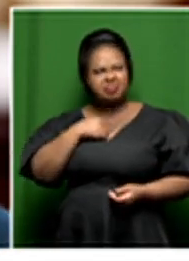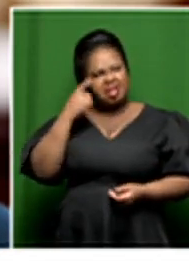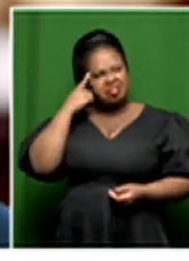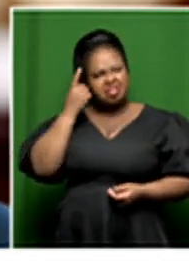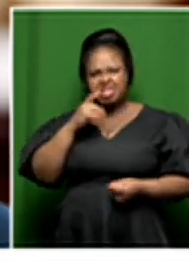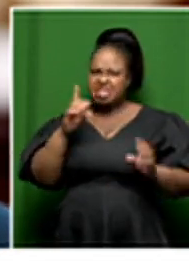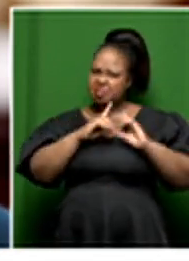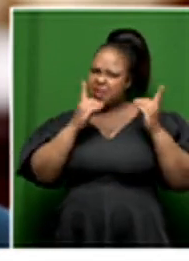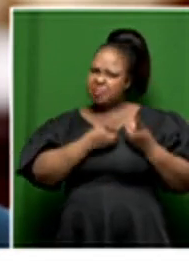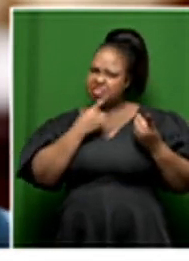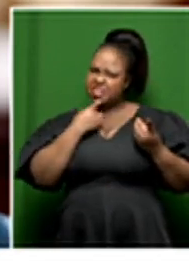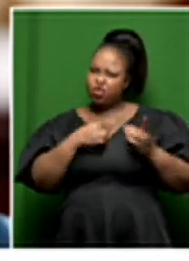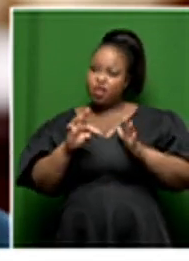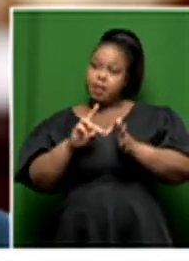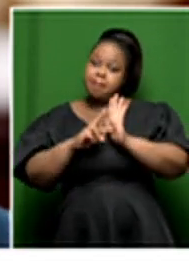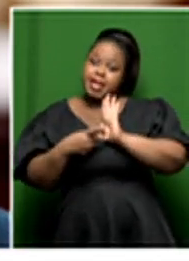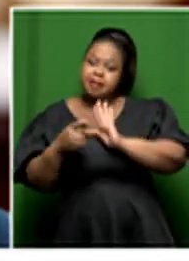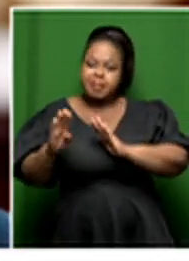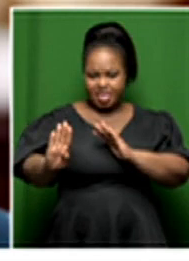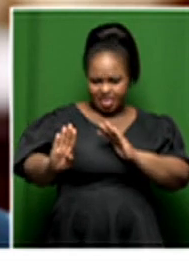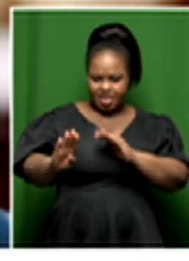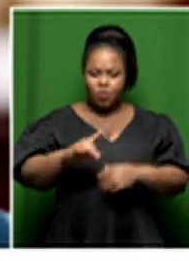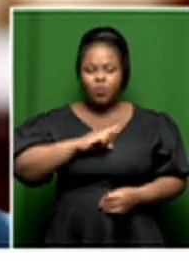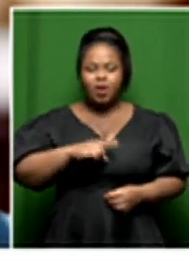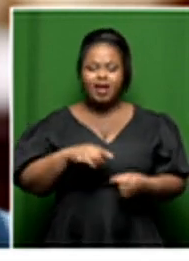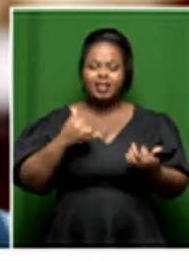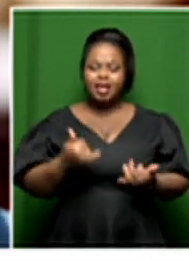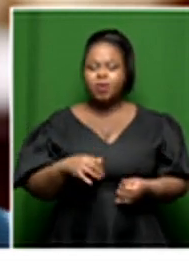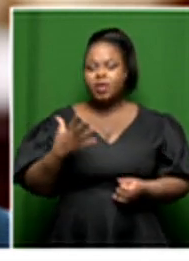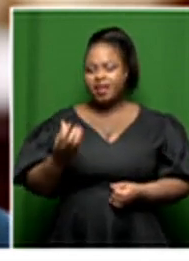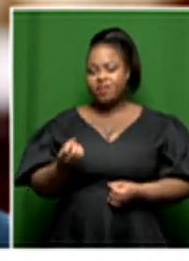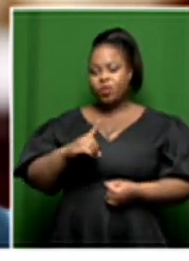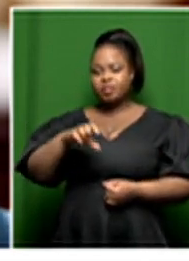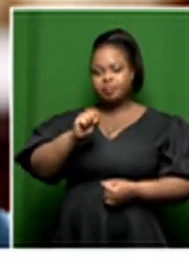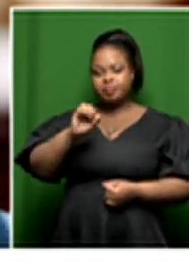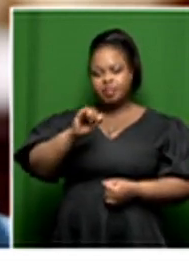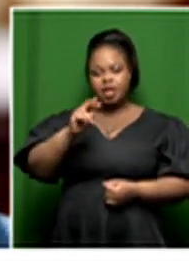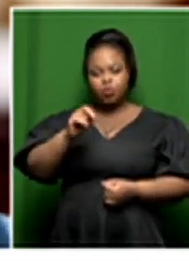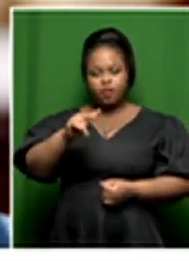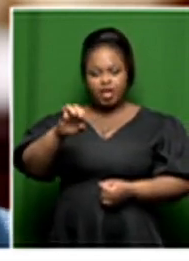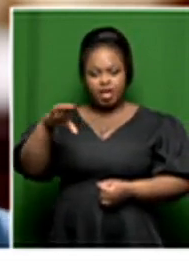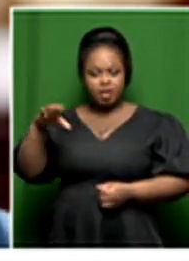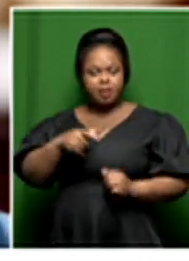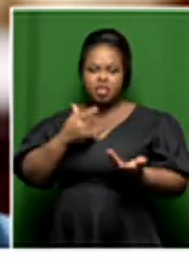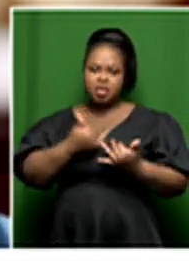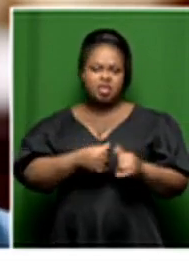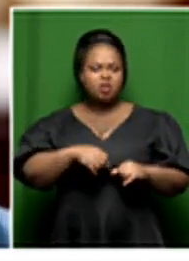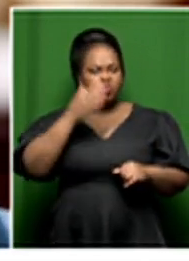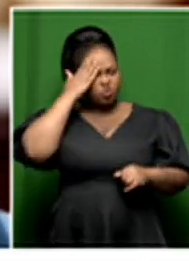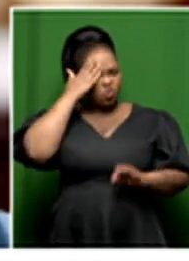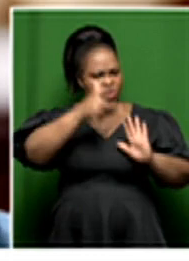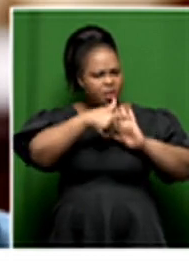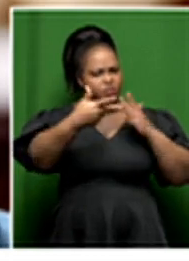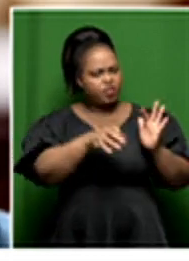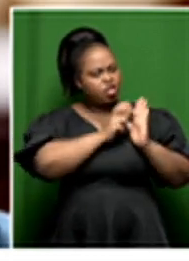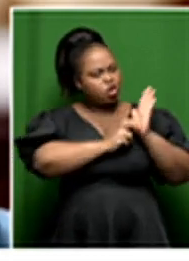department calls it Plan B. We now have Sinovac, which has been approved by the regulator, and we know very clearly what the mandate